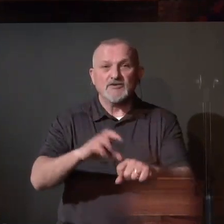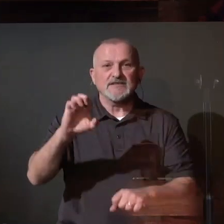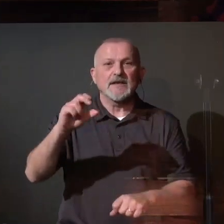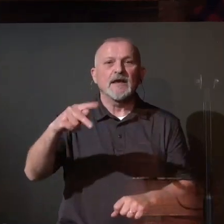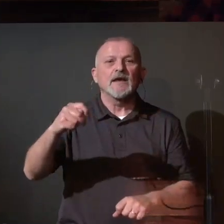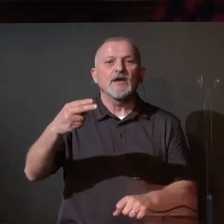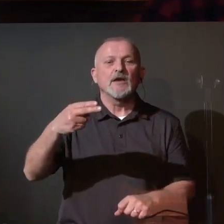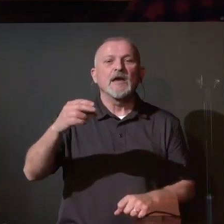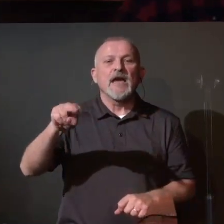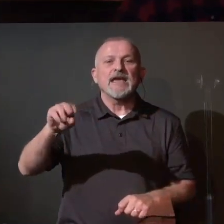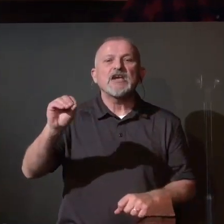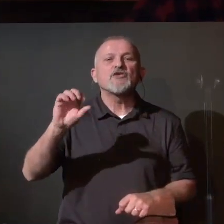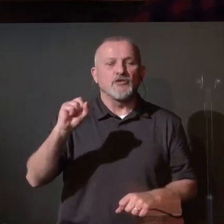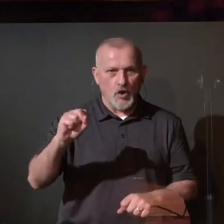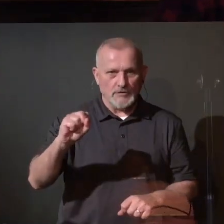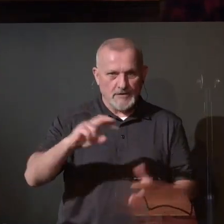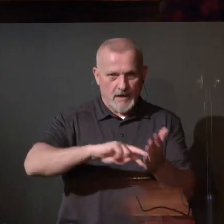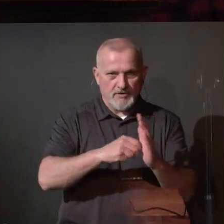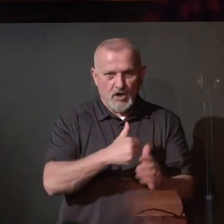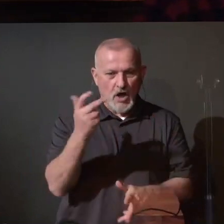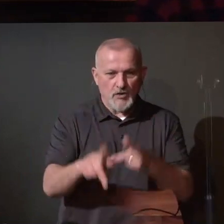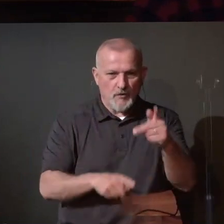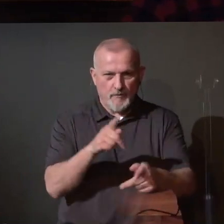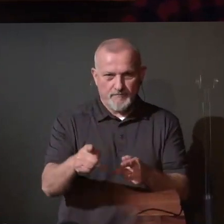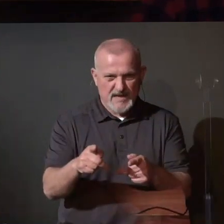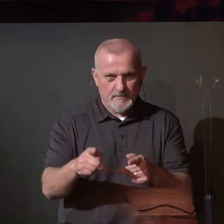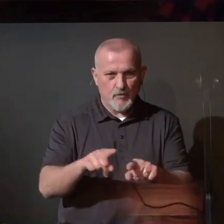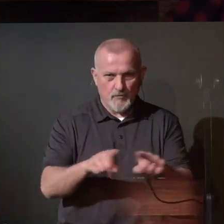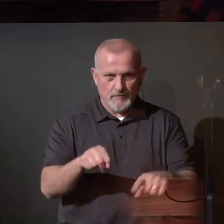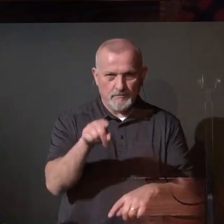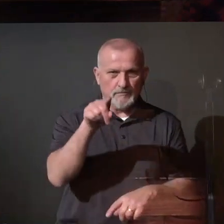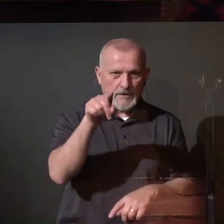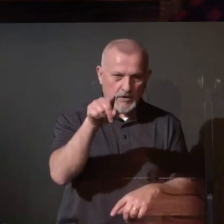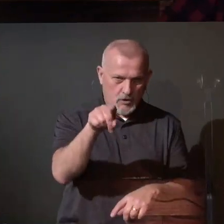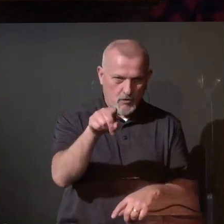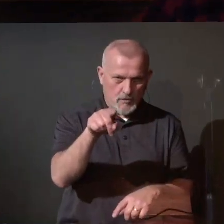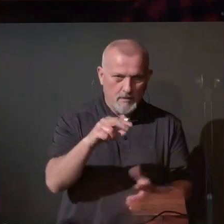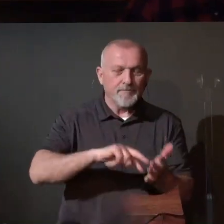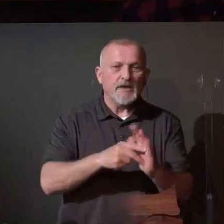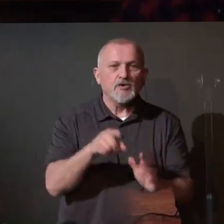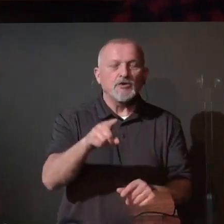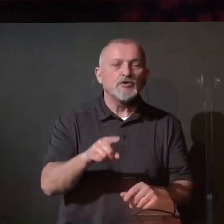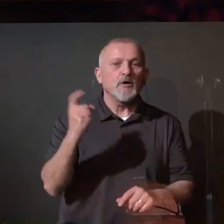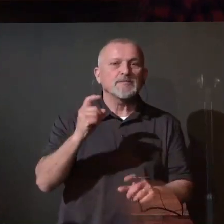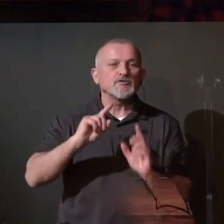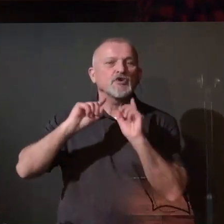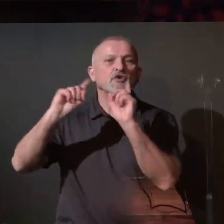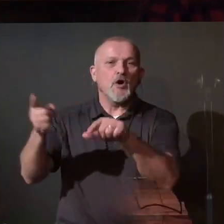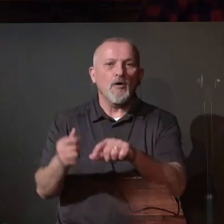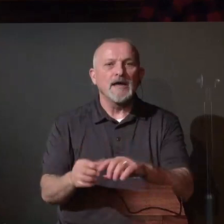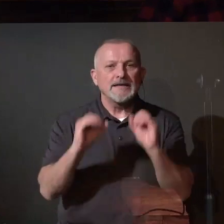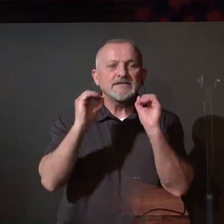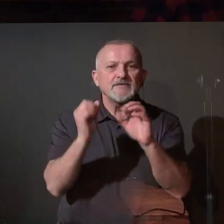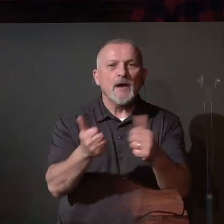other nationalities, other people than just you. It means you're supposed to go and baptize and teach other people that are not just